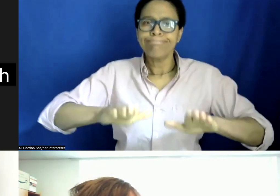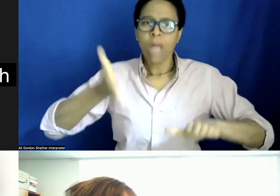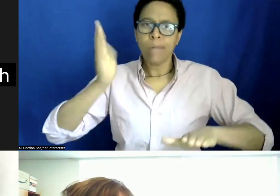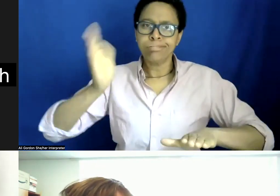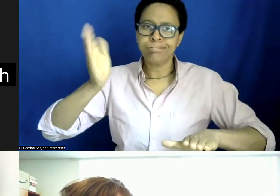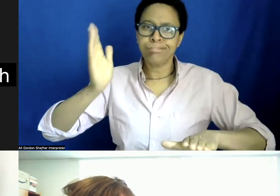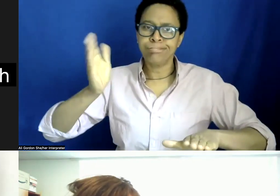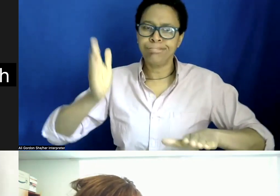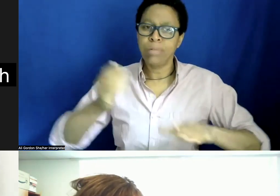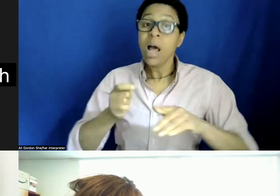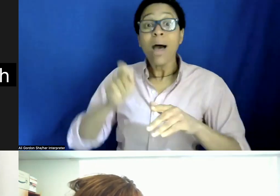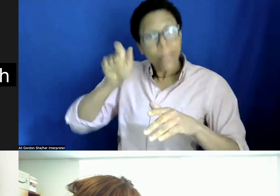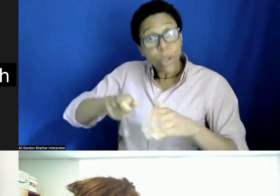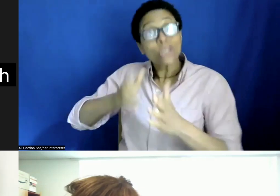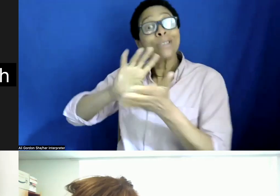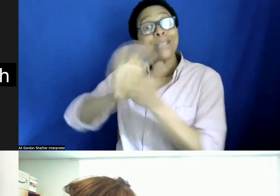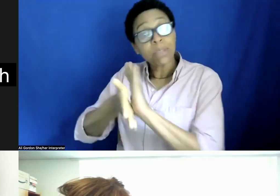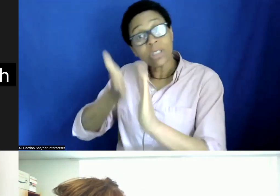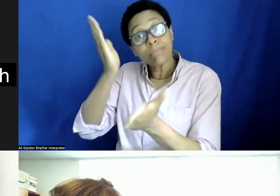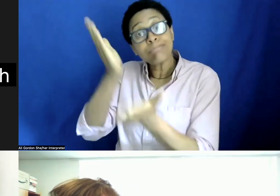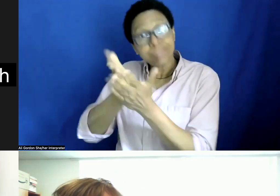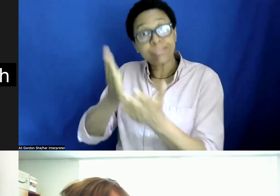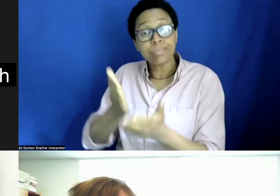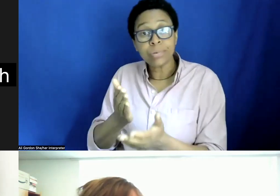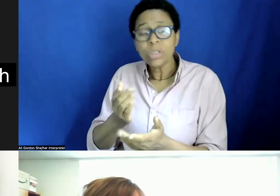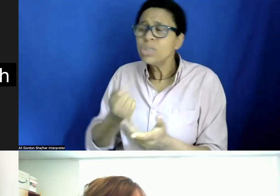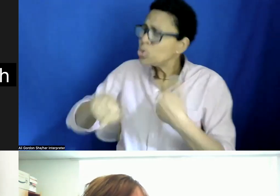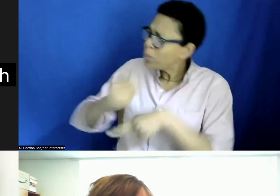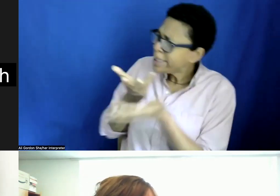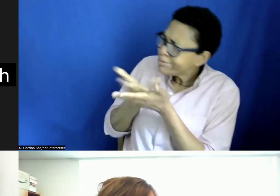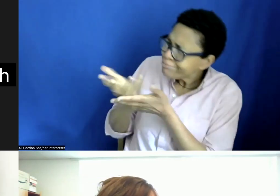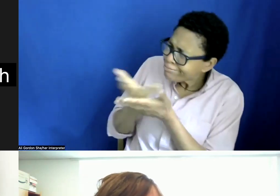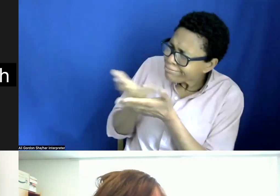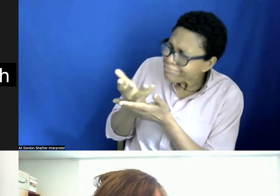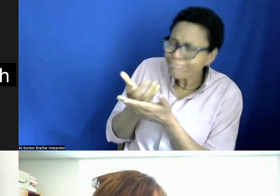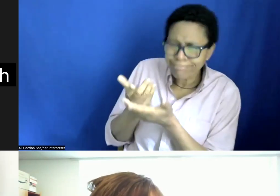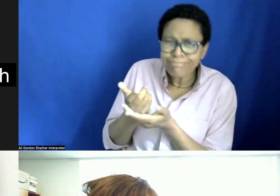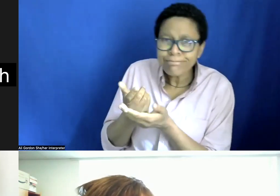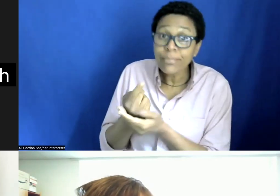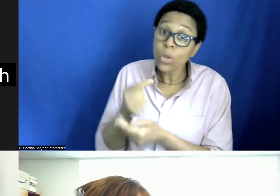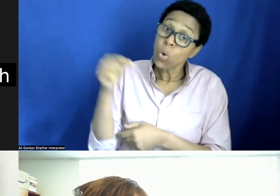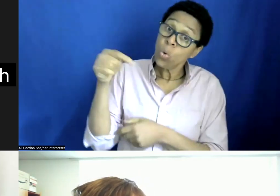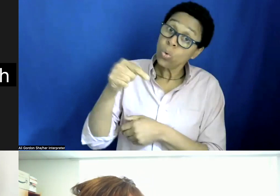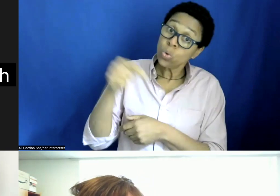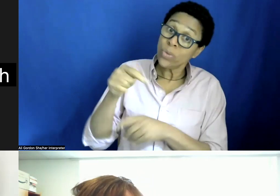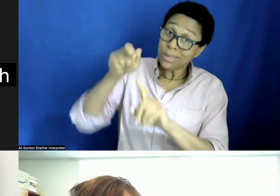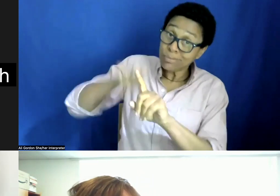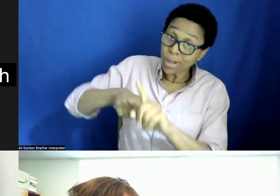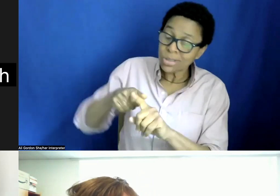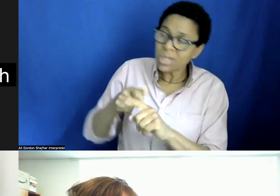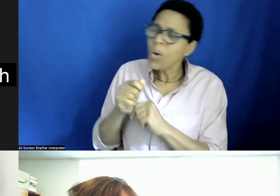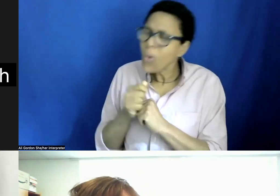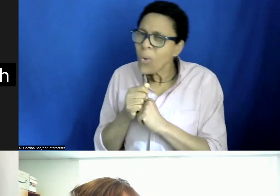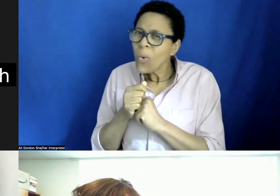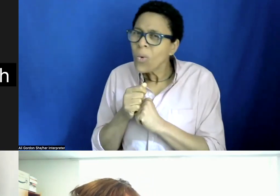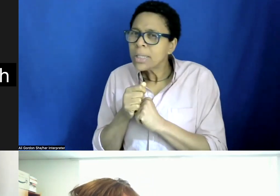that discussion around, are these commissioned pieces? And so whether this particular individual, if they didn't